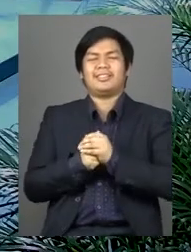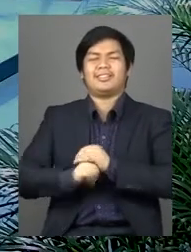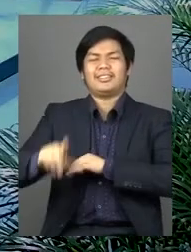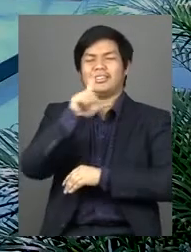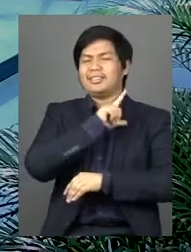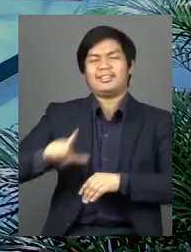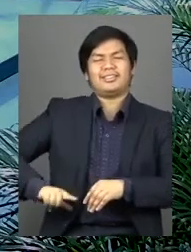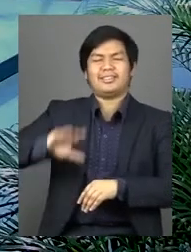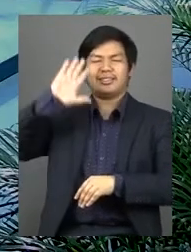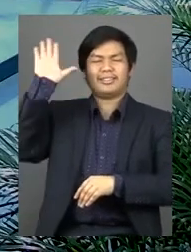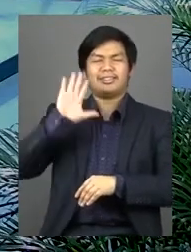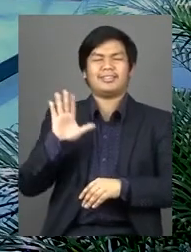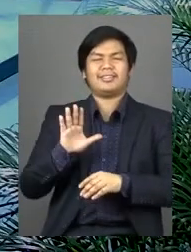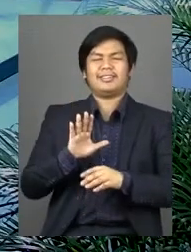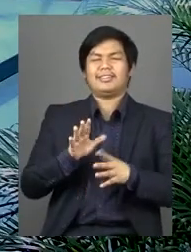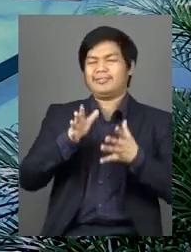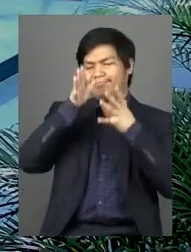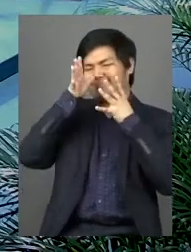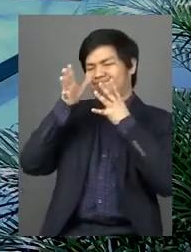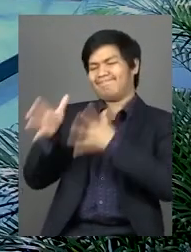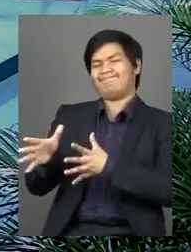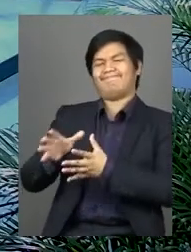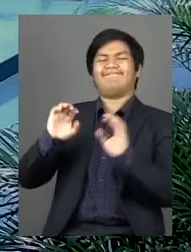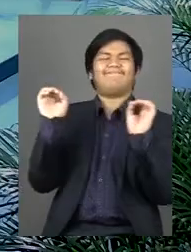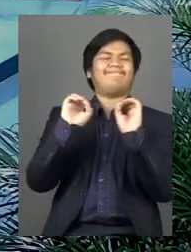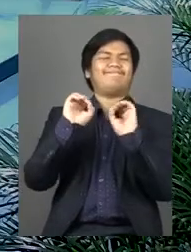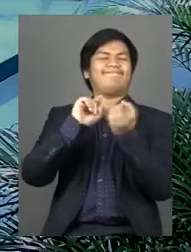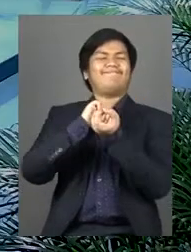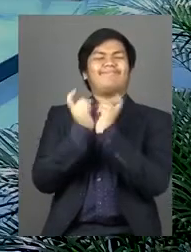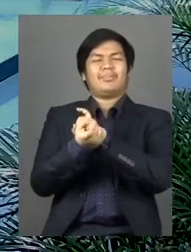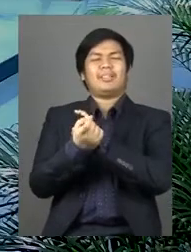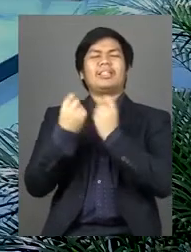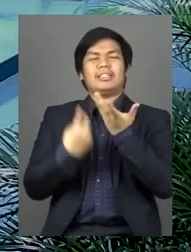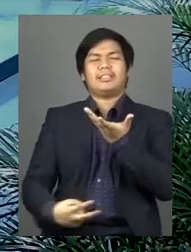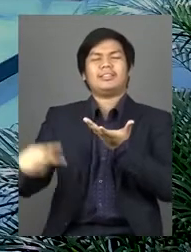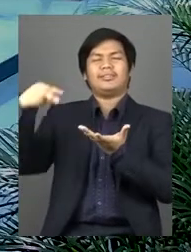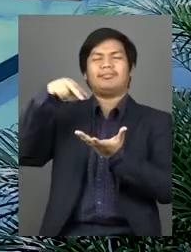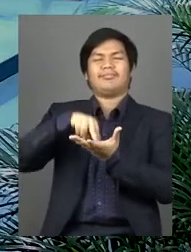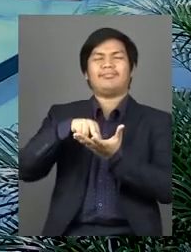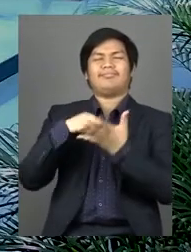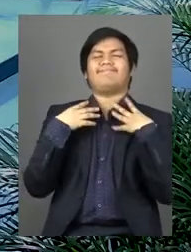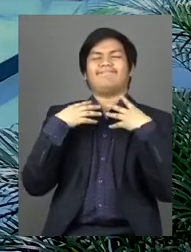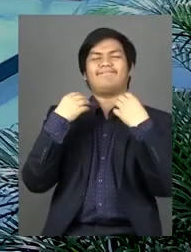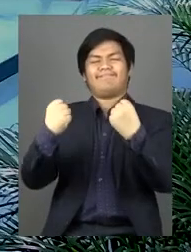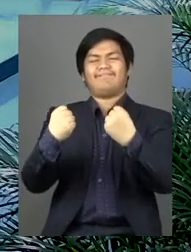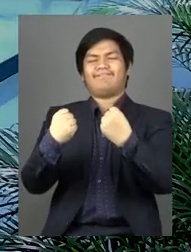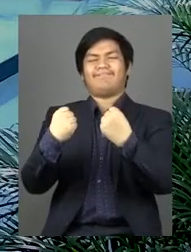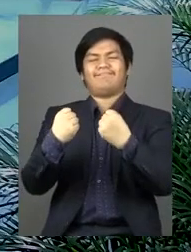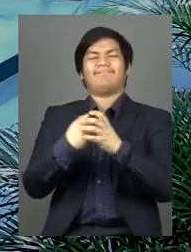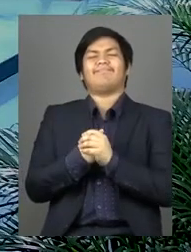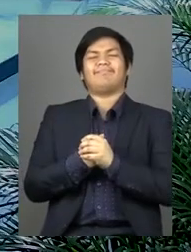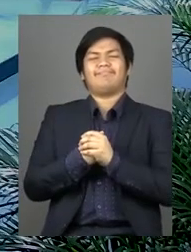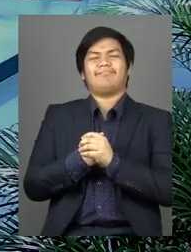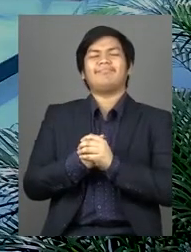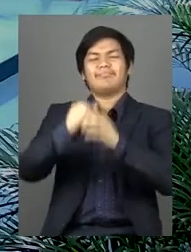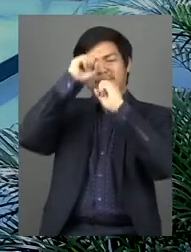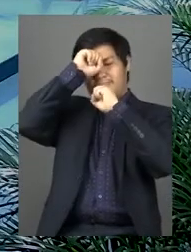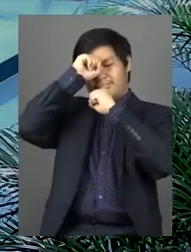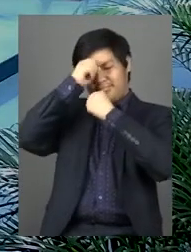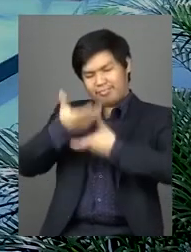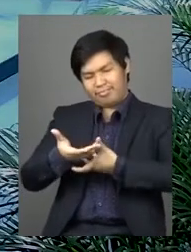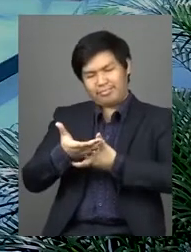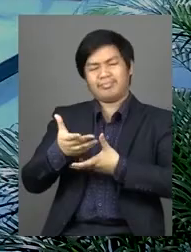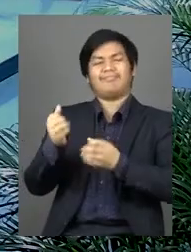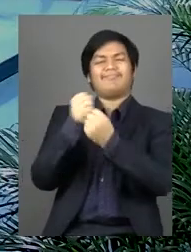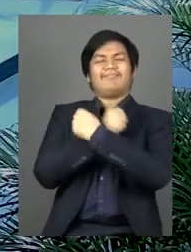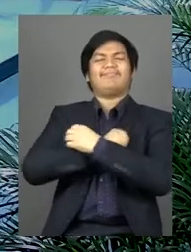let us leave this place unchanged, but revived, restored, and recharged to obey and to